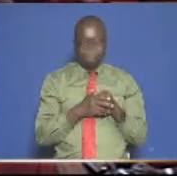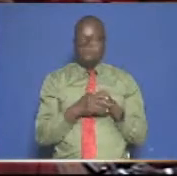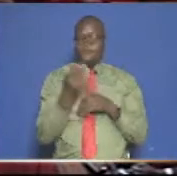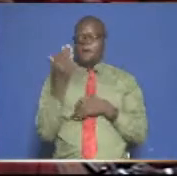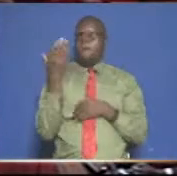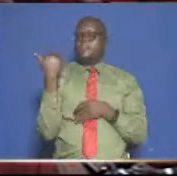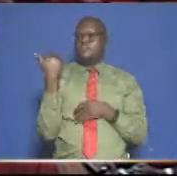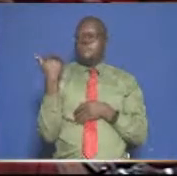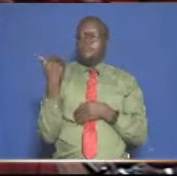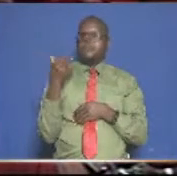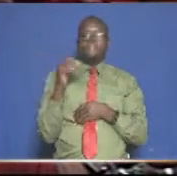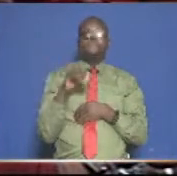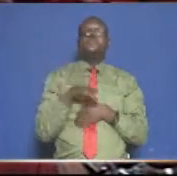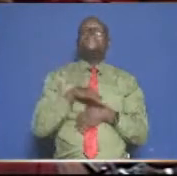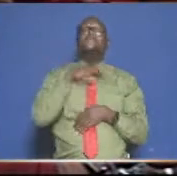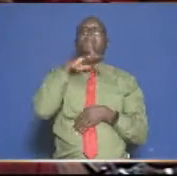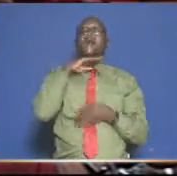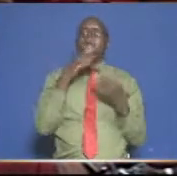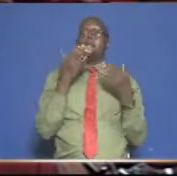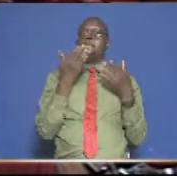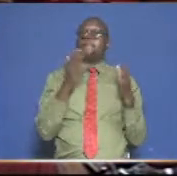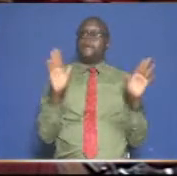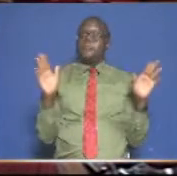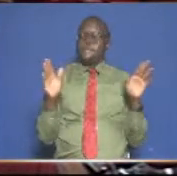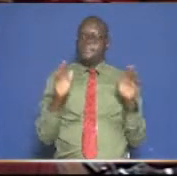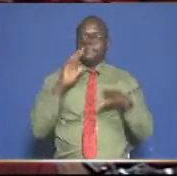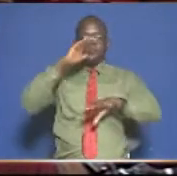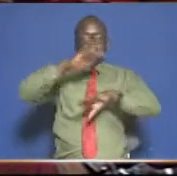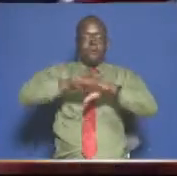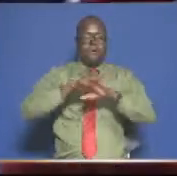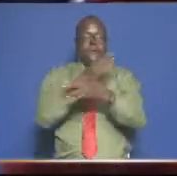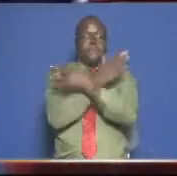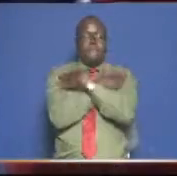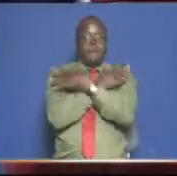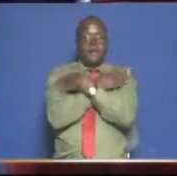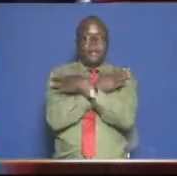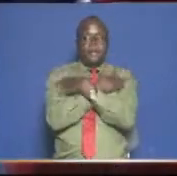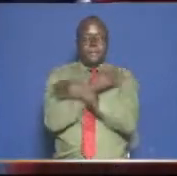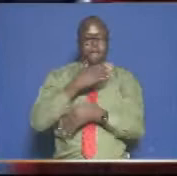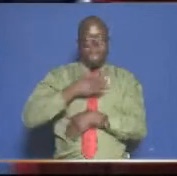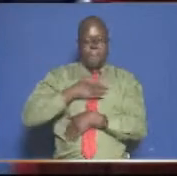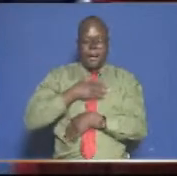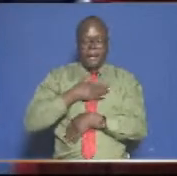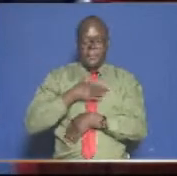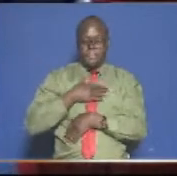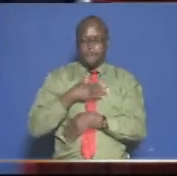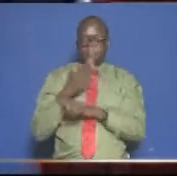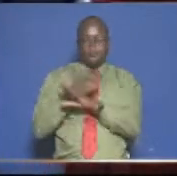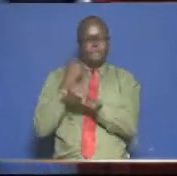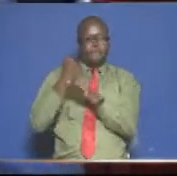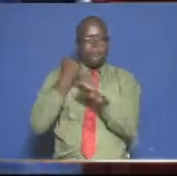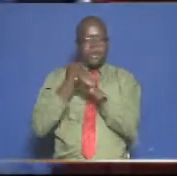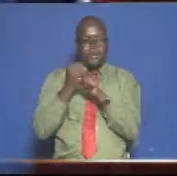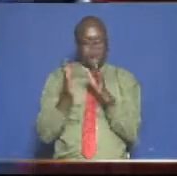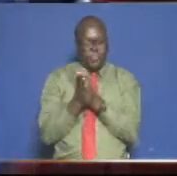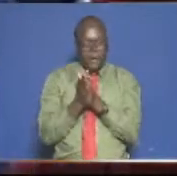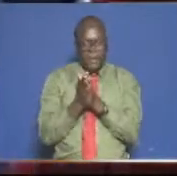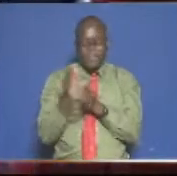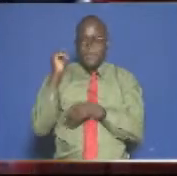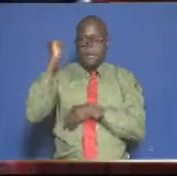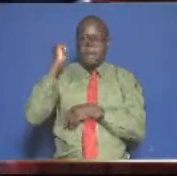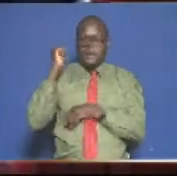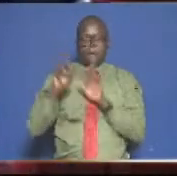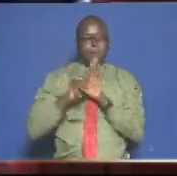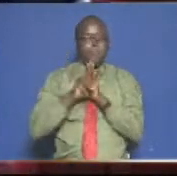hero who was also a very good friend of mine, a comrade, a political